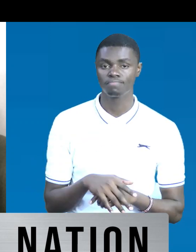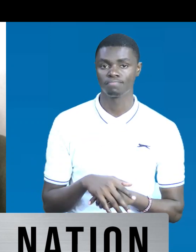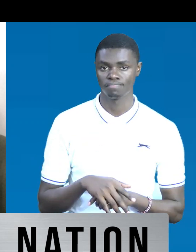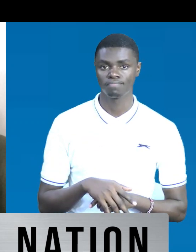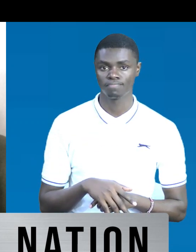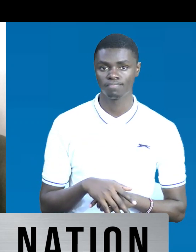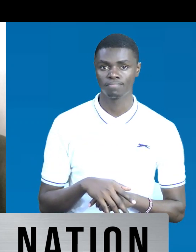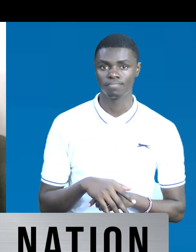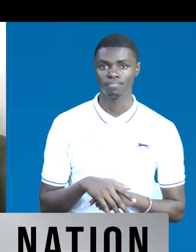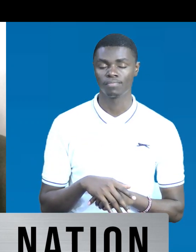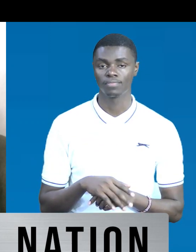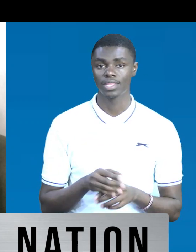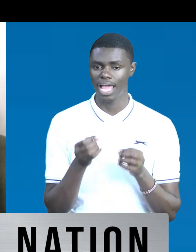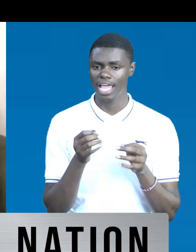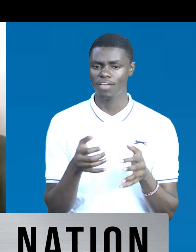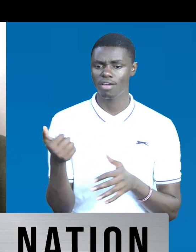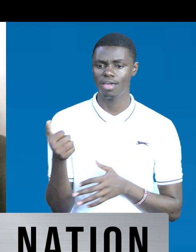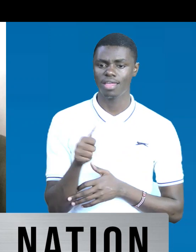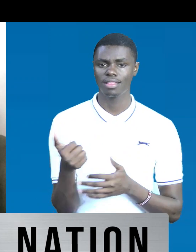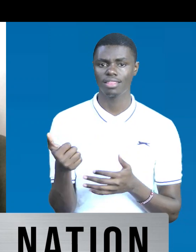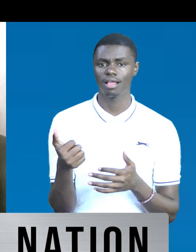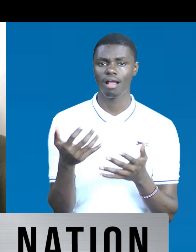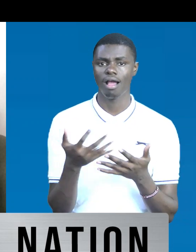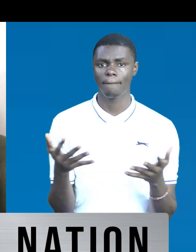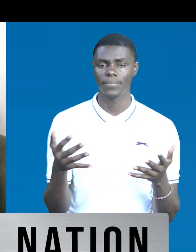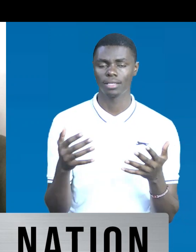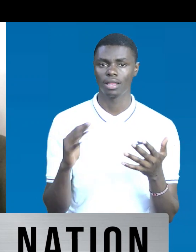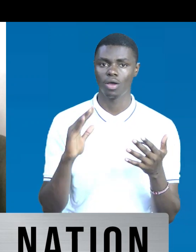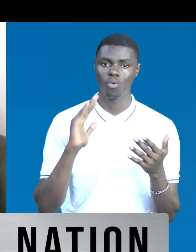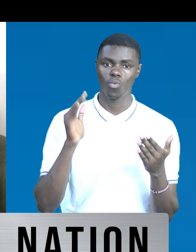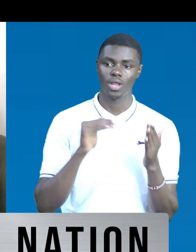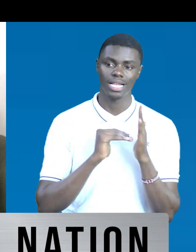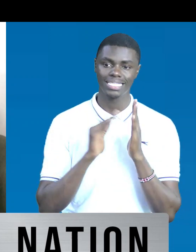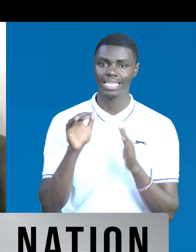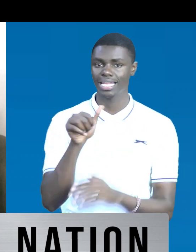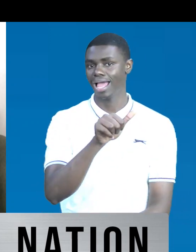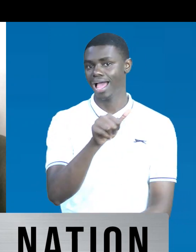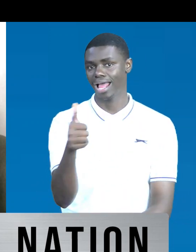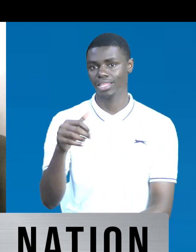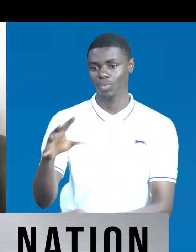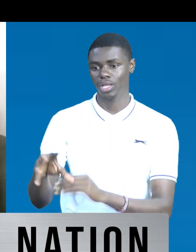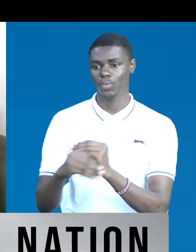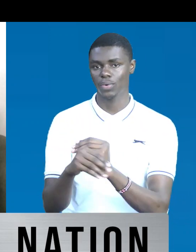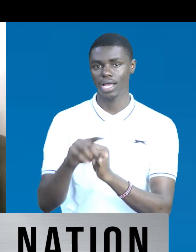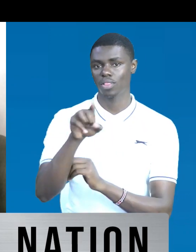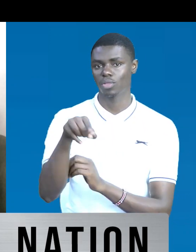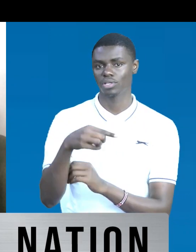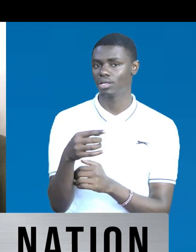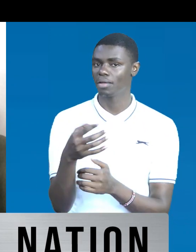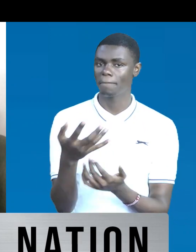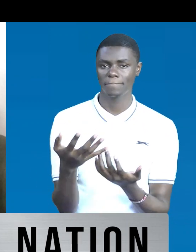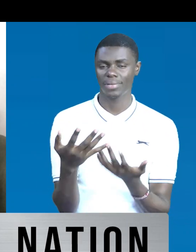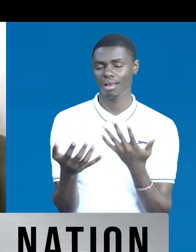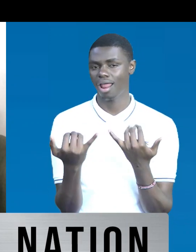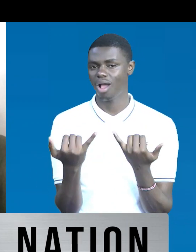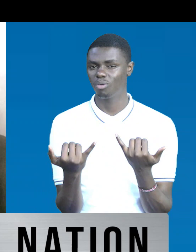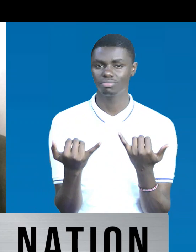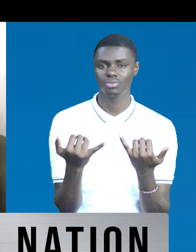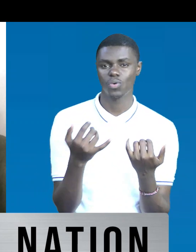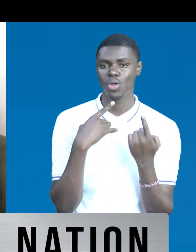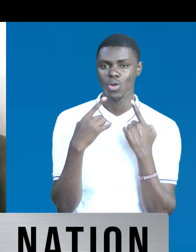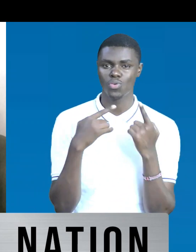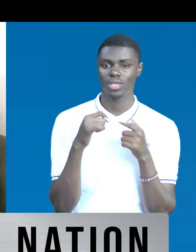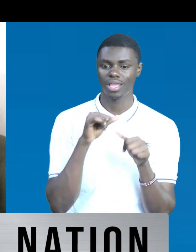Yeah. Just in case anything happens, they would send another 1,000, right? So we are talking of people